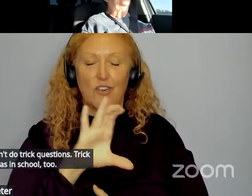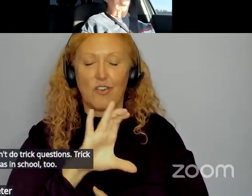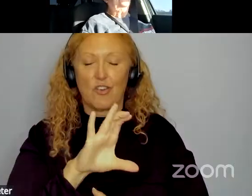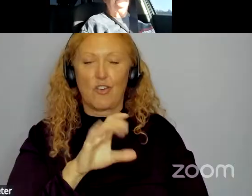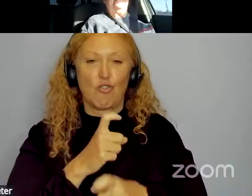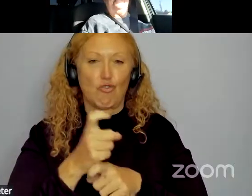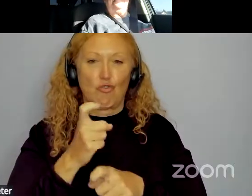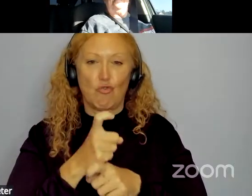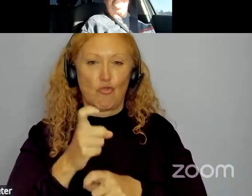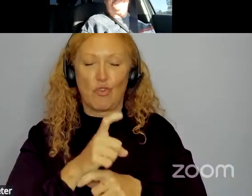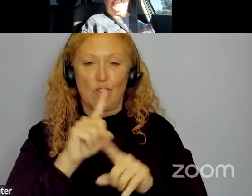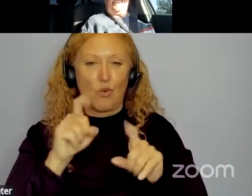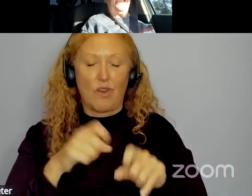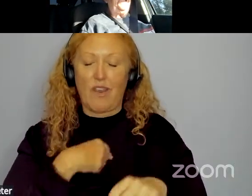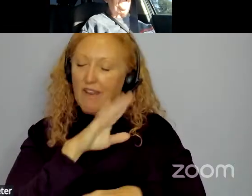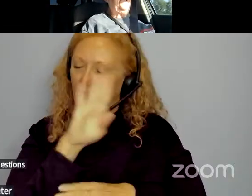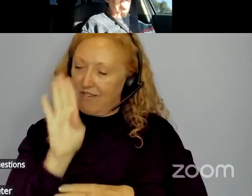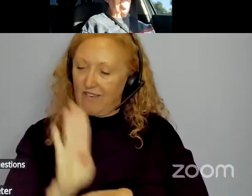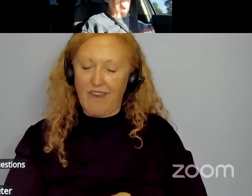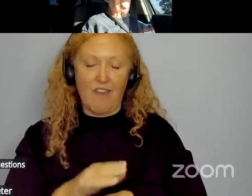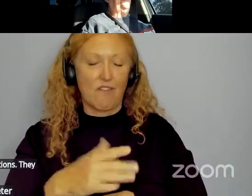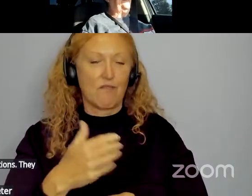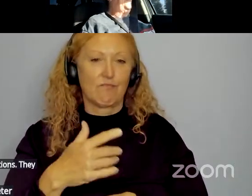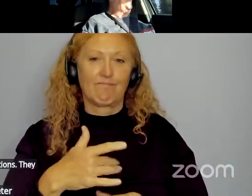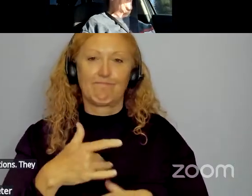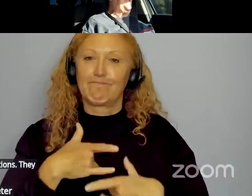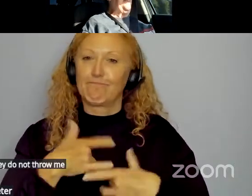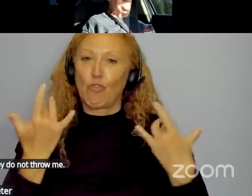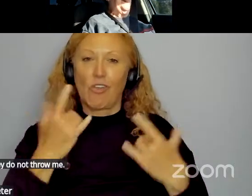I was never fond of trick questions. They do not thrill me.